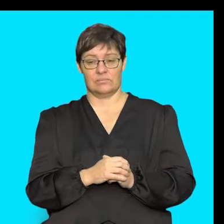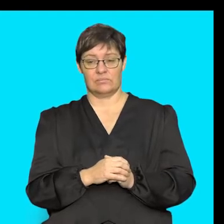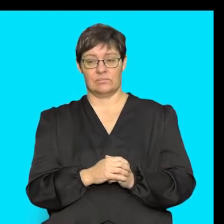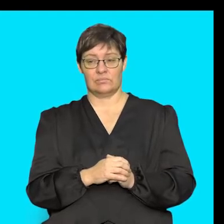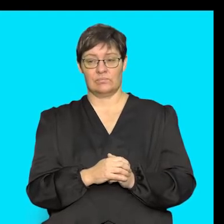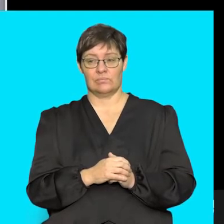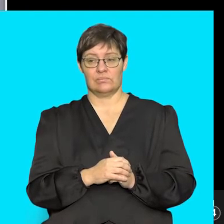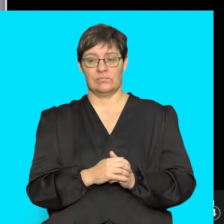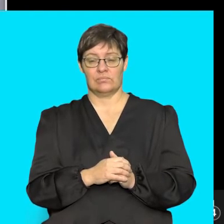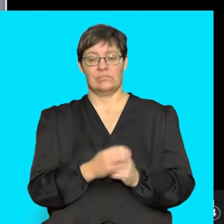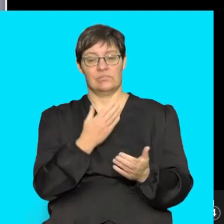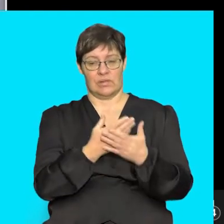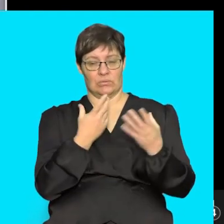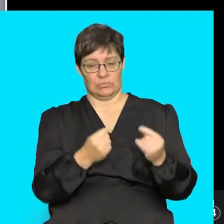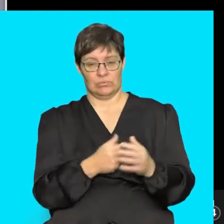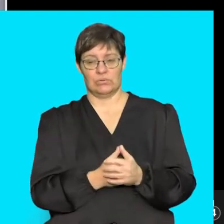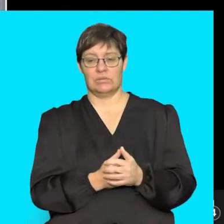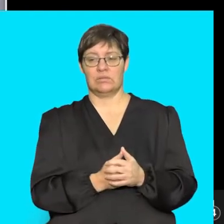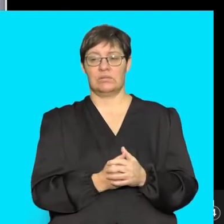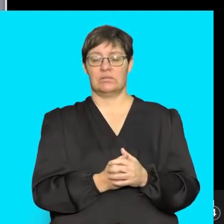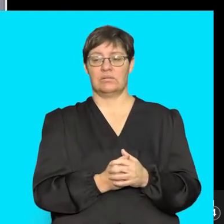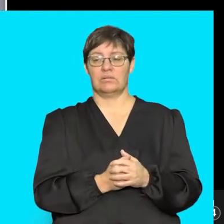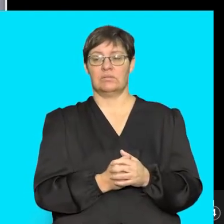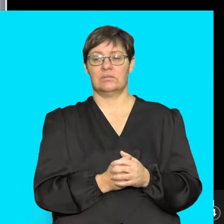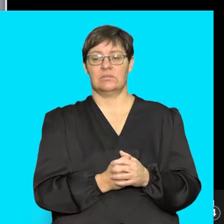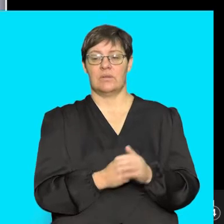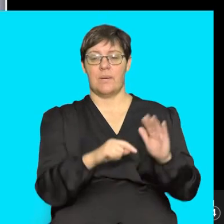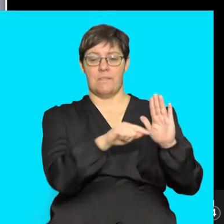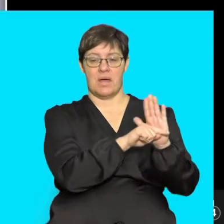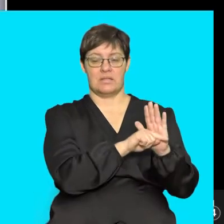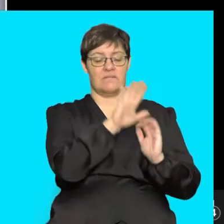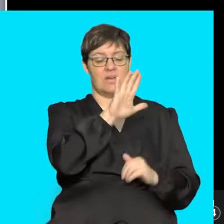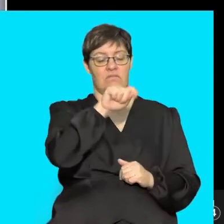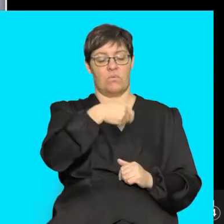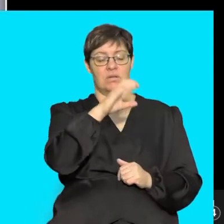that. I can do that, clear that. So I can see my calculator minus